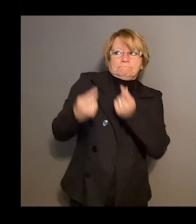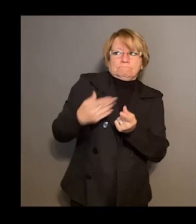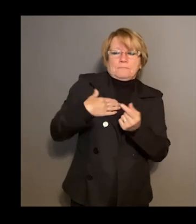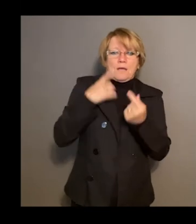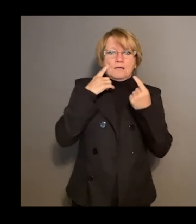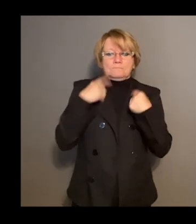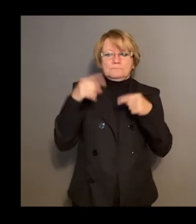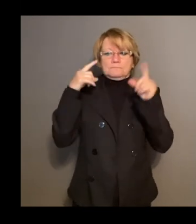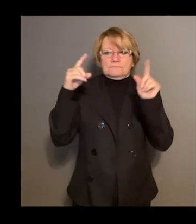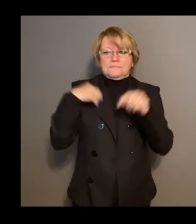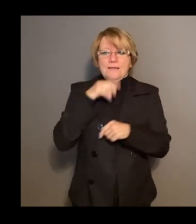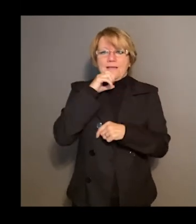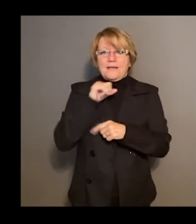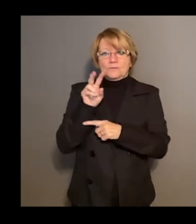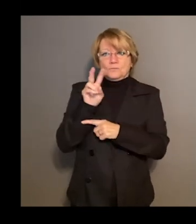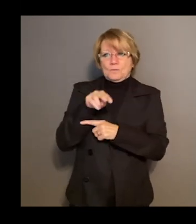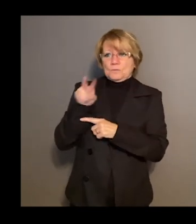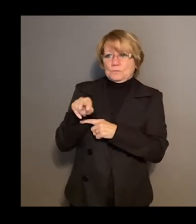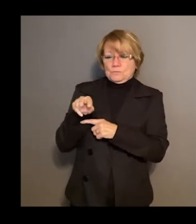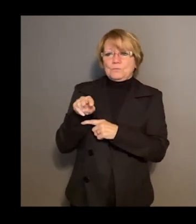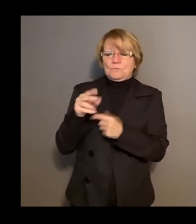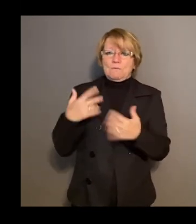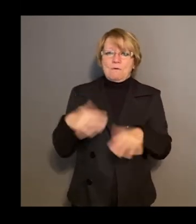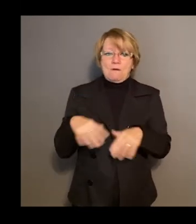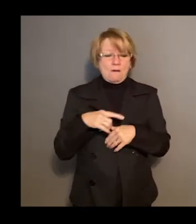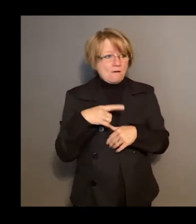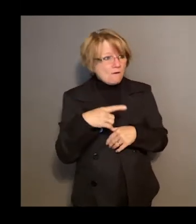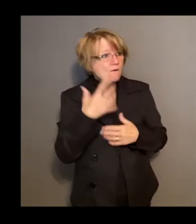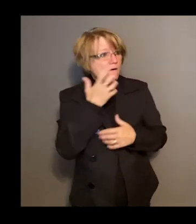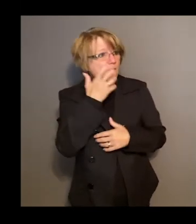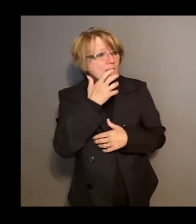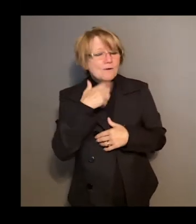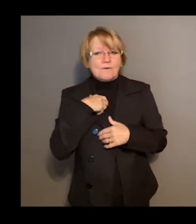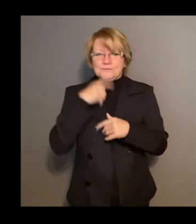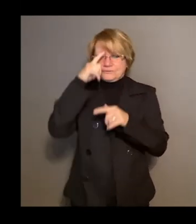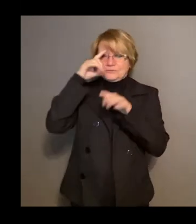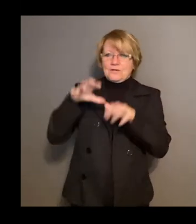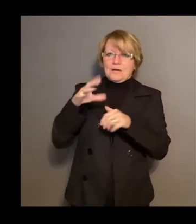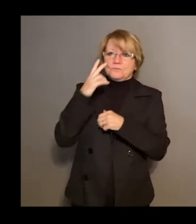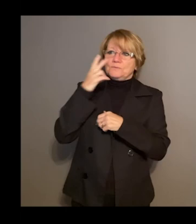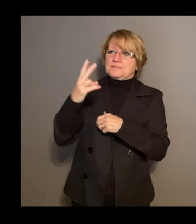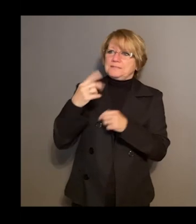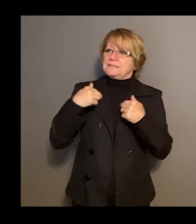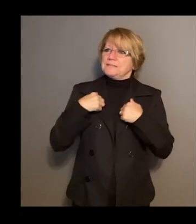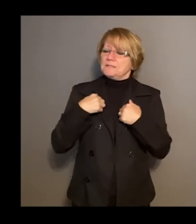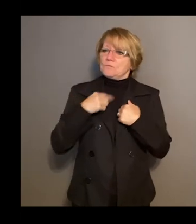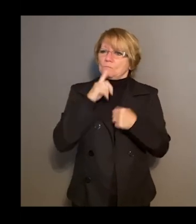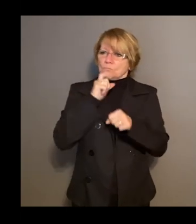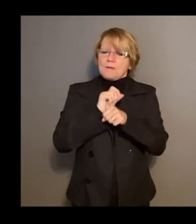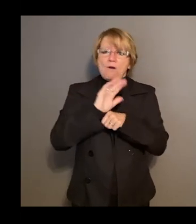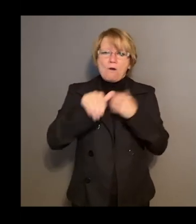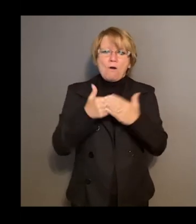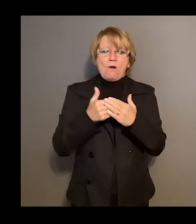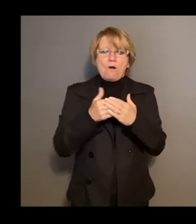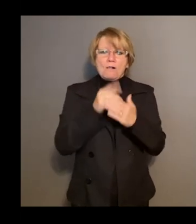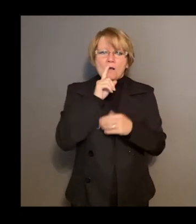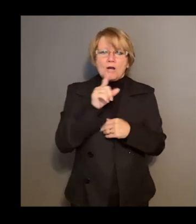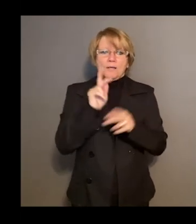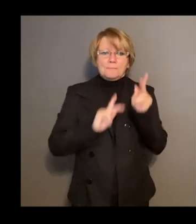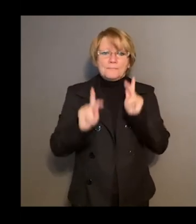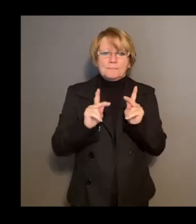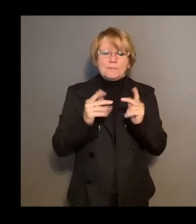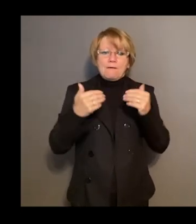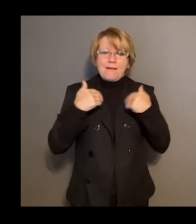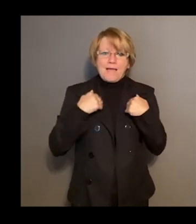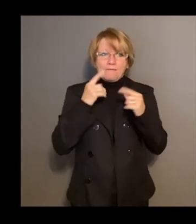life, and I'm only 22, they're just shocked, and they see that people are like, we are all people and we